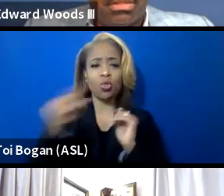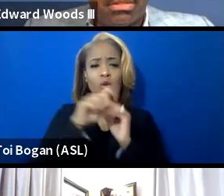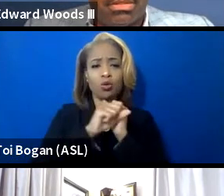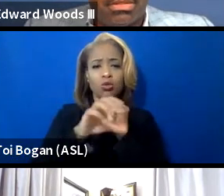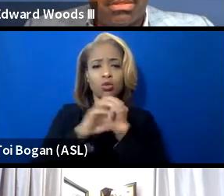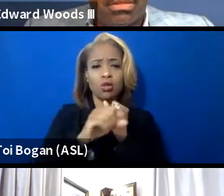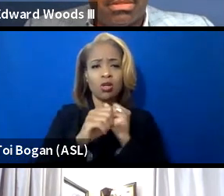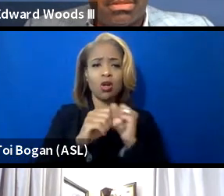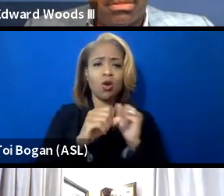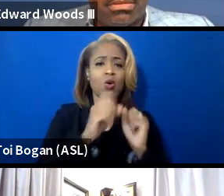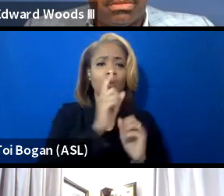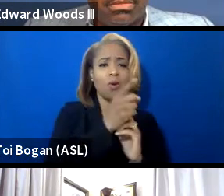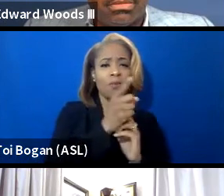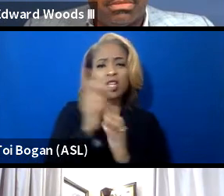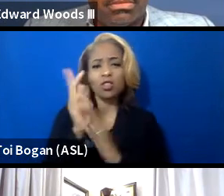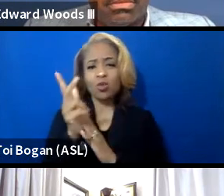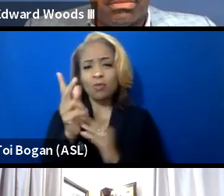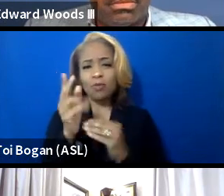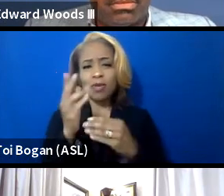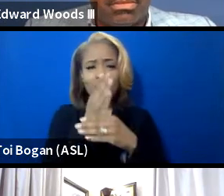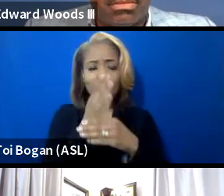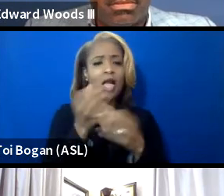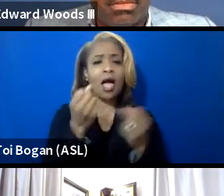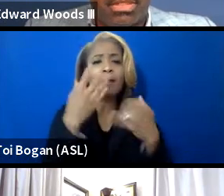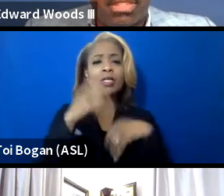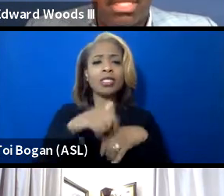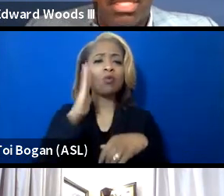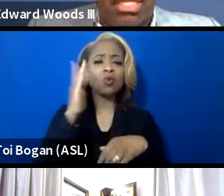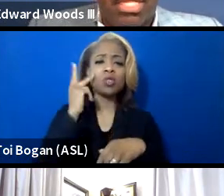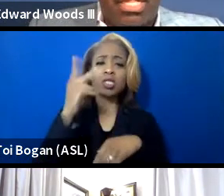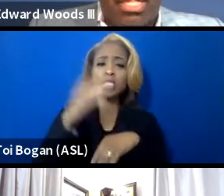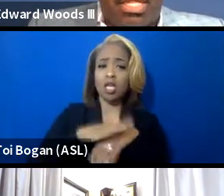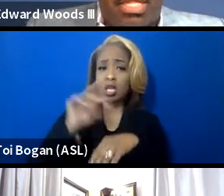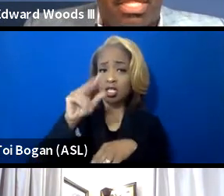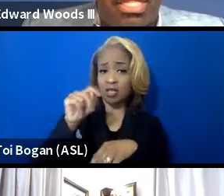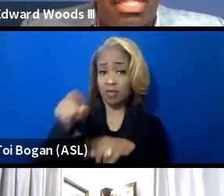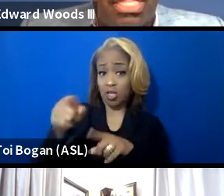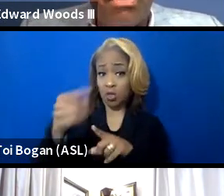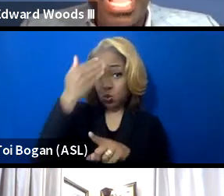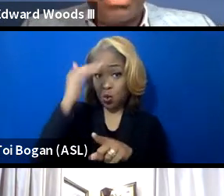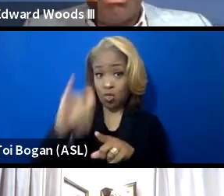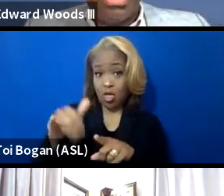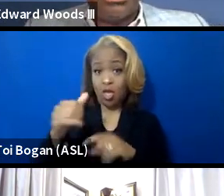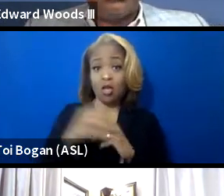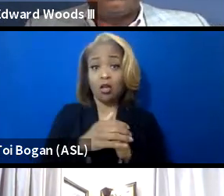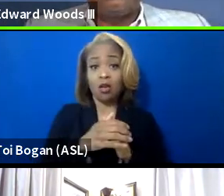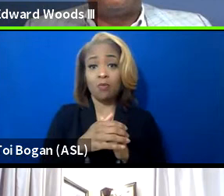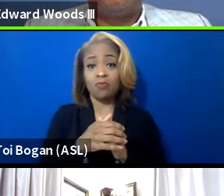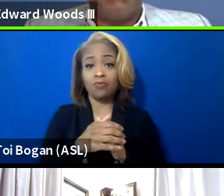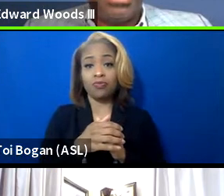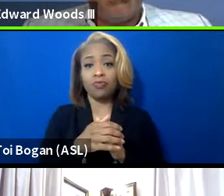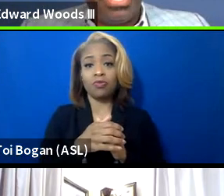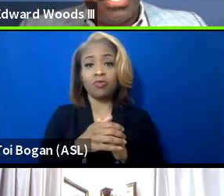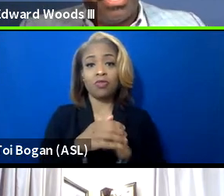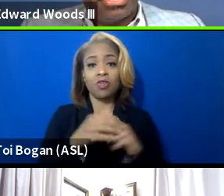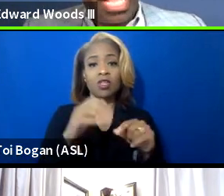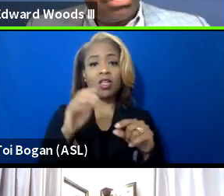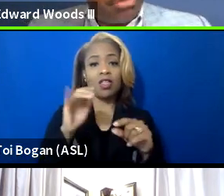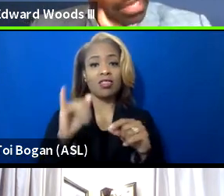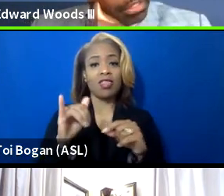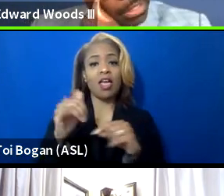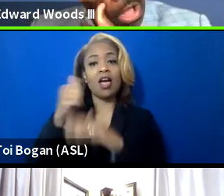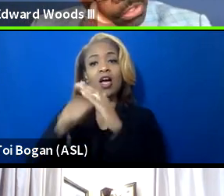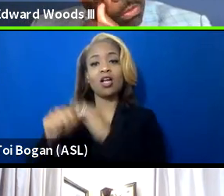They're 1 to 3 minutes or whatever. How many times would they air on TV? Do you have that information, or and what that would actually be under the paid